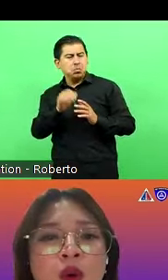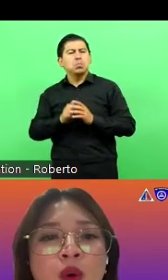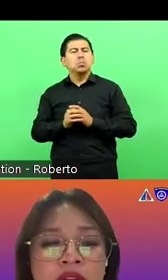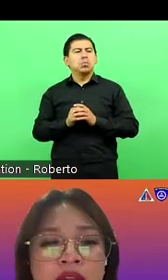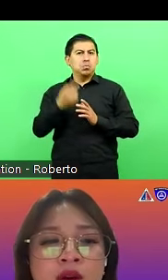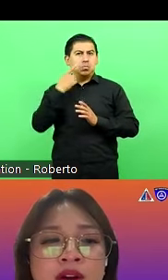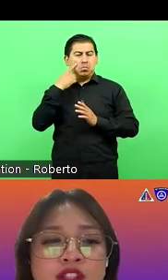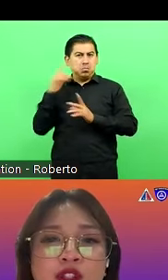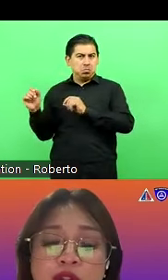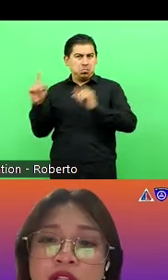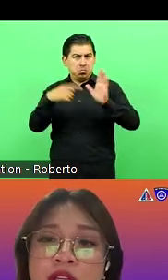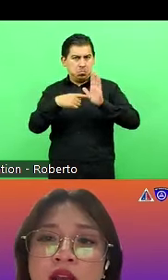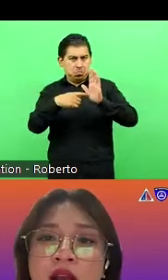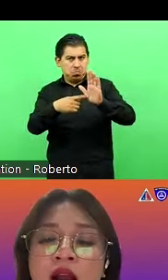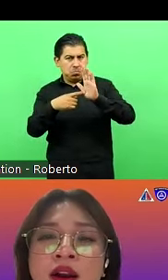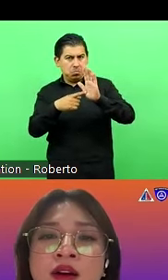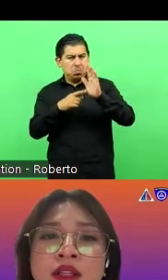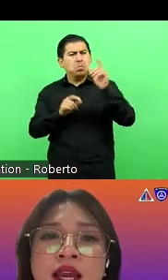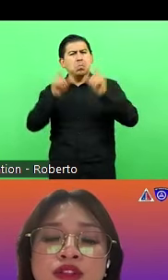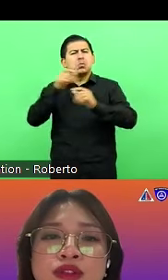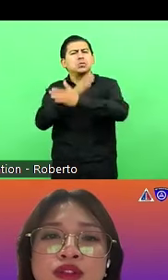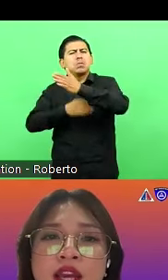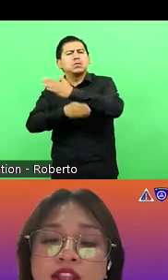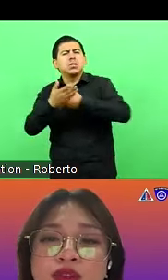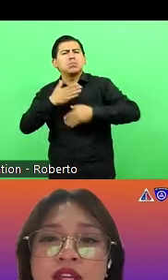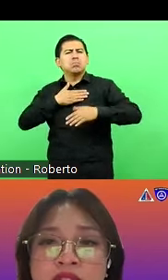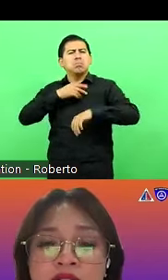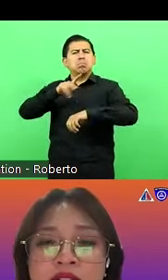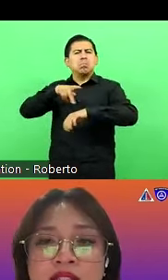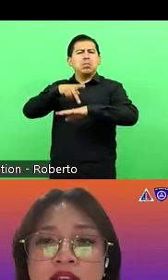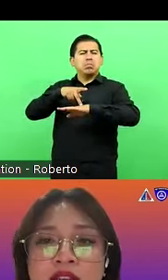have recorded or registered around